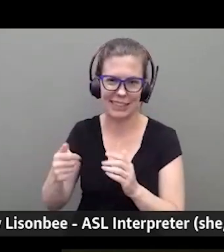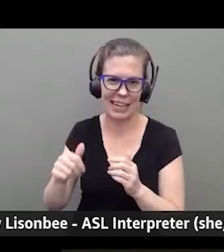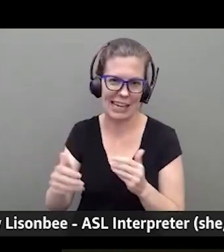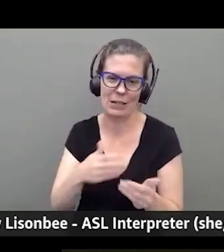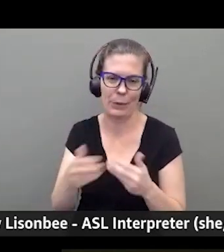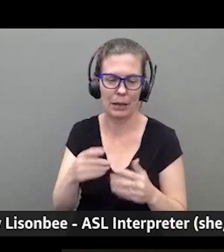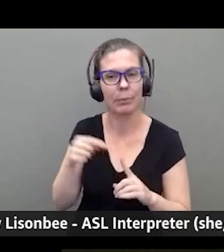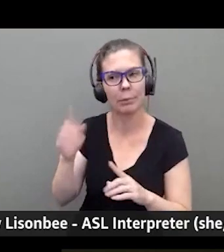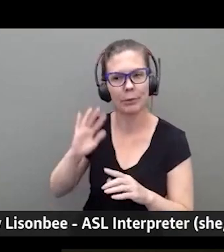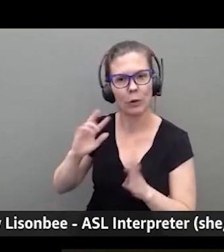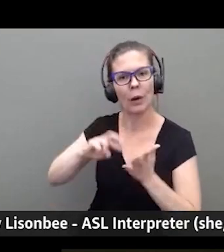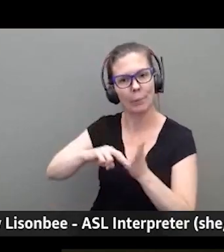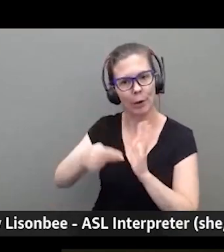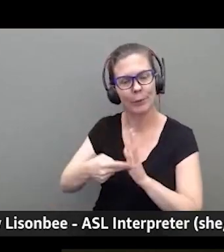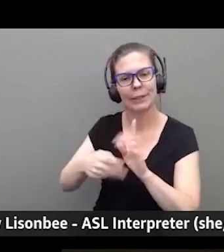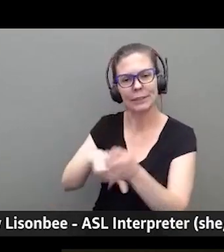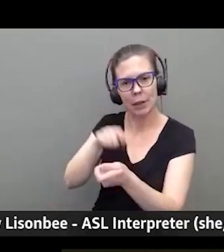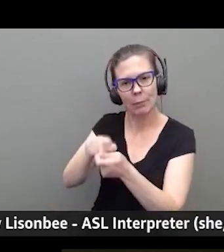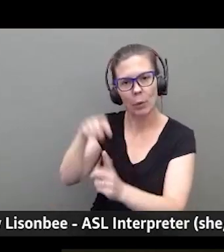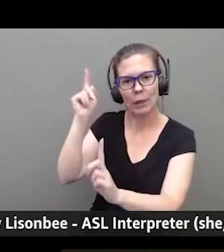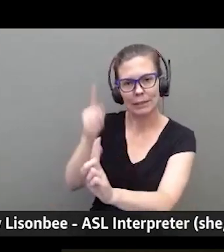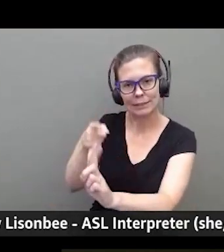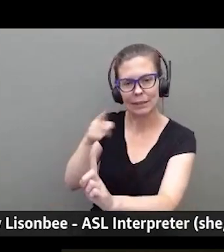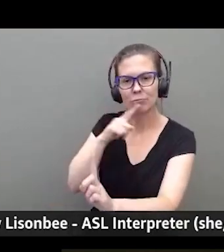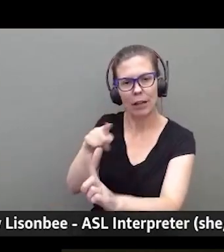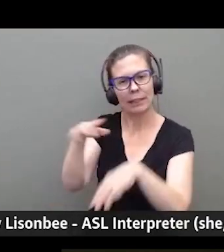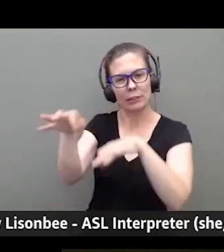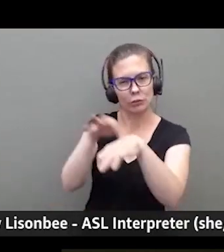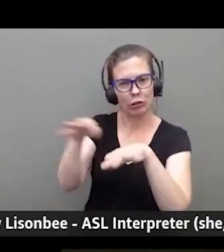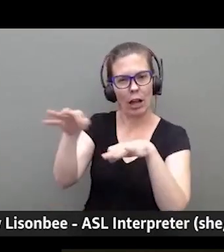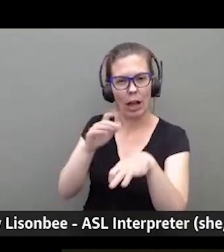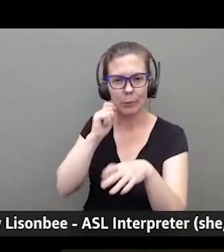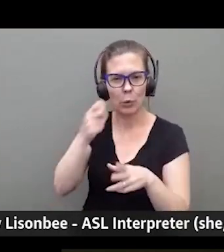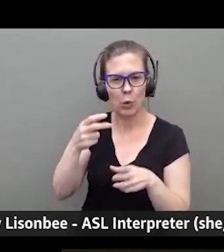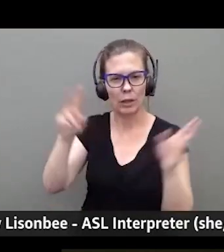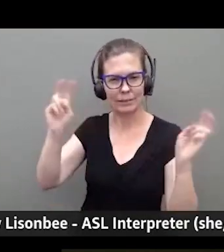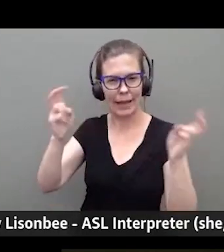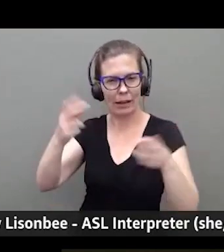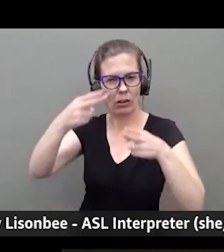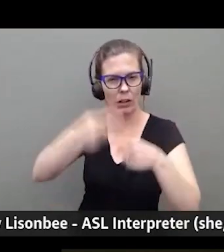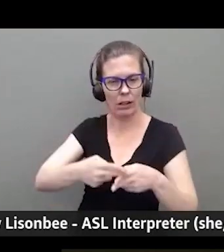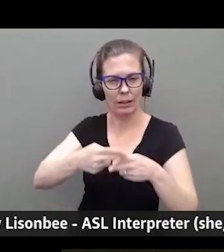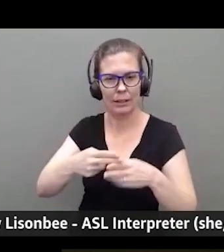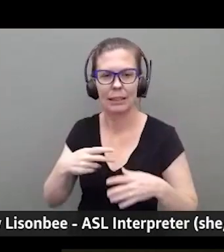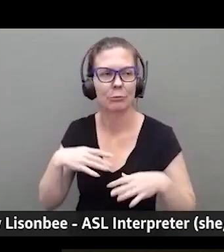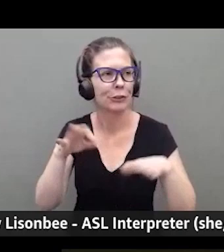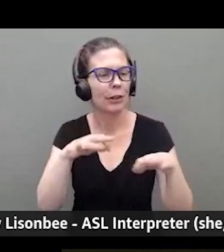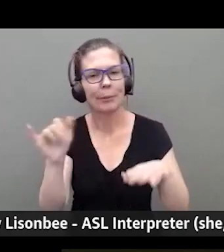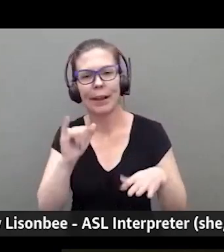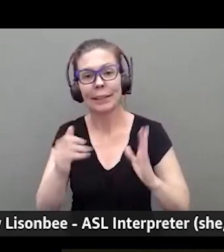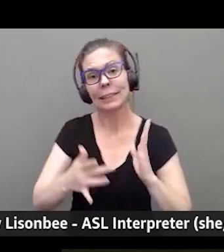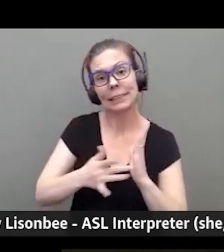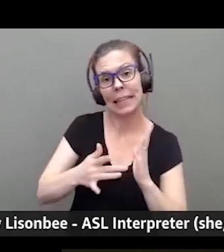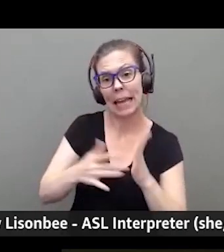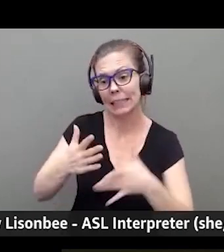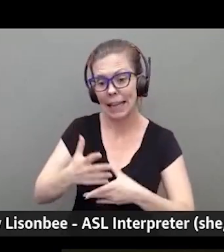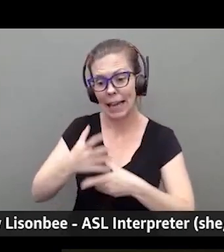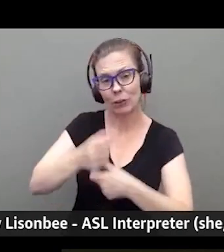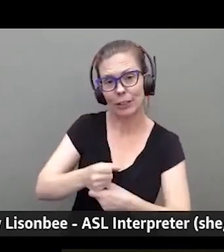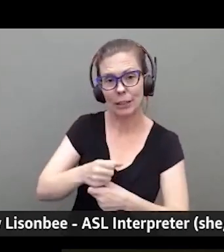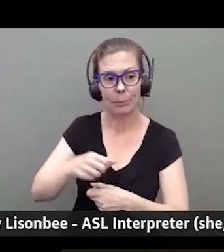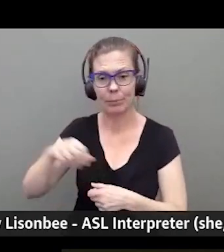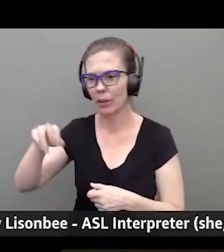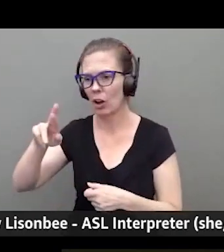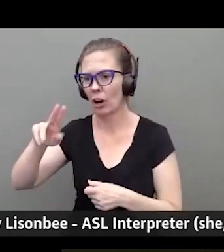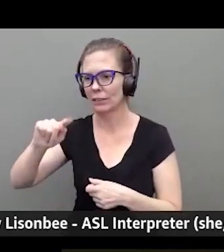was a purpose and a point, and it was supposed to be a very descriptive, cool title. I would just describe it as like a tech acronym. You know, RTMP